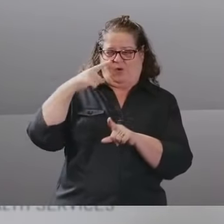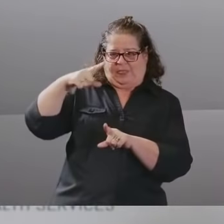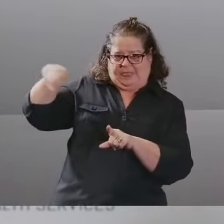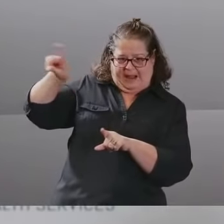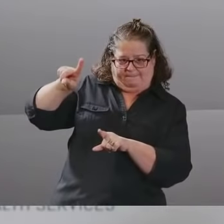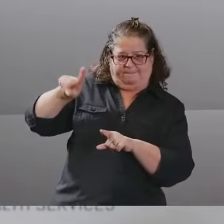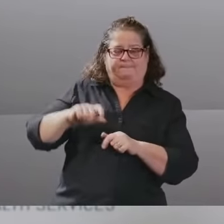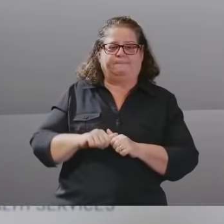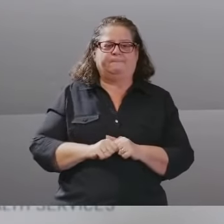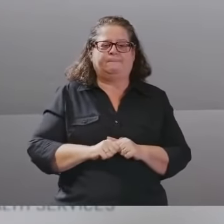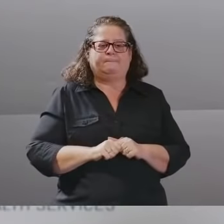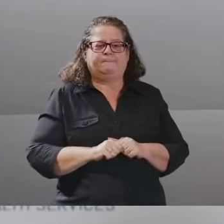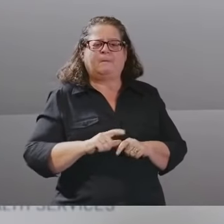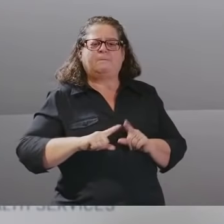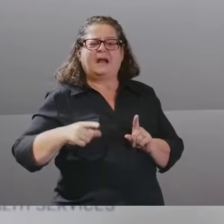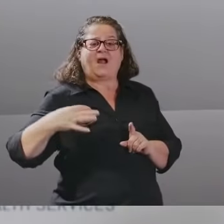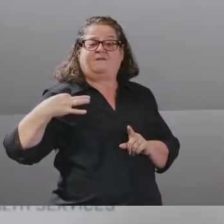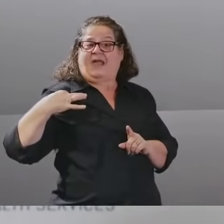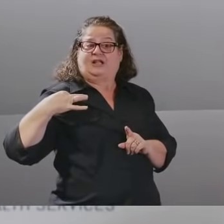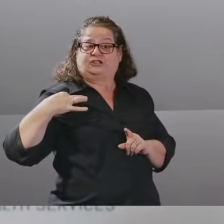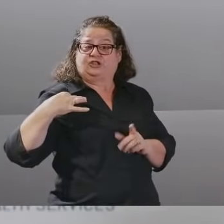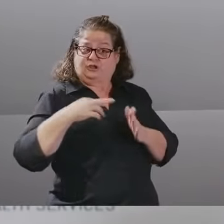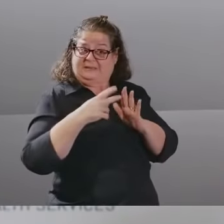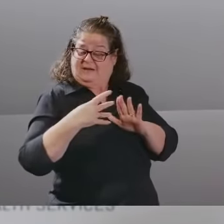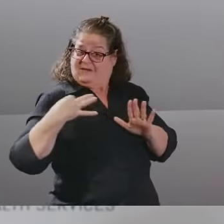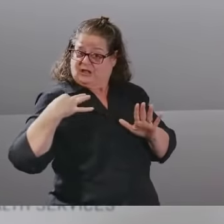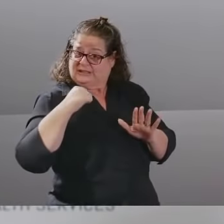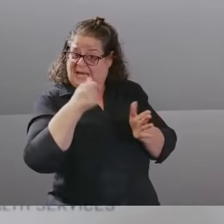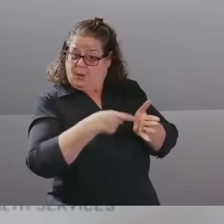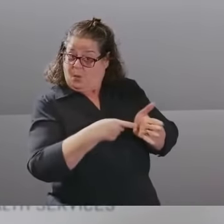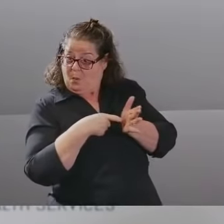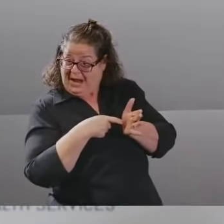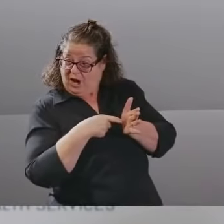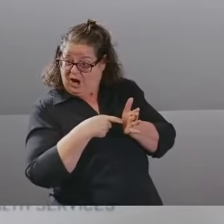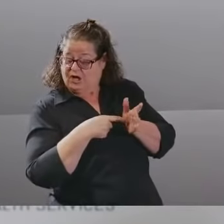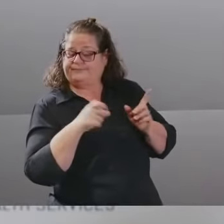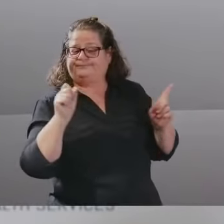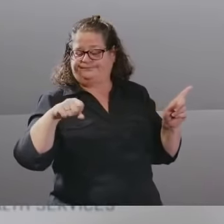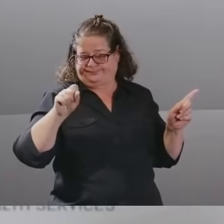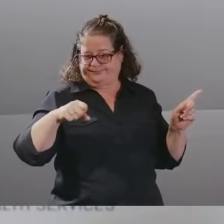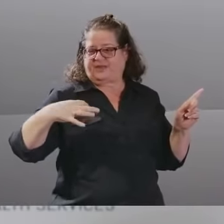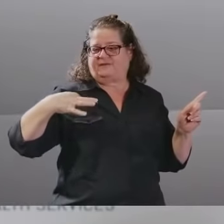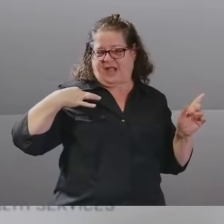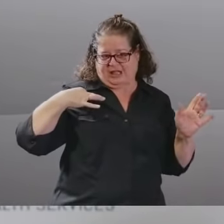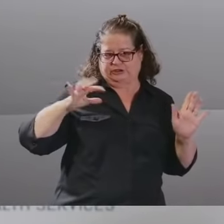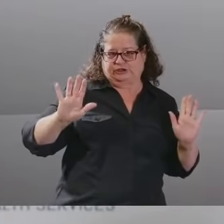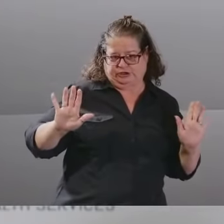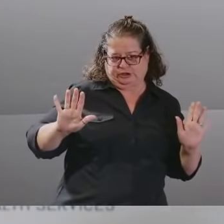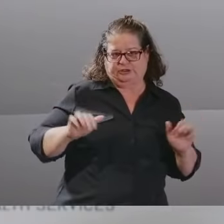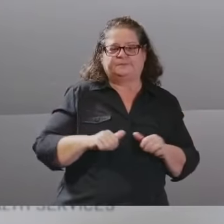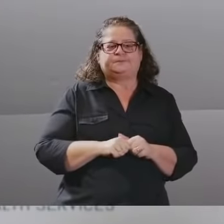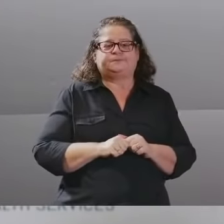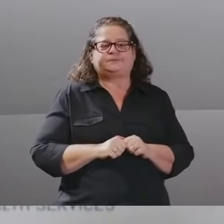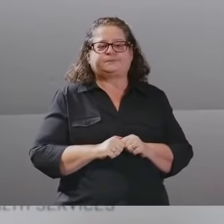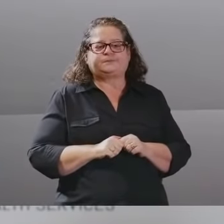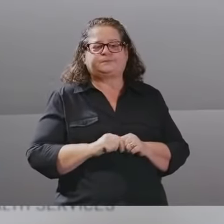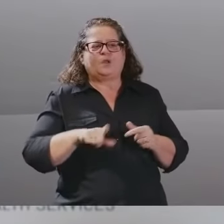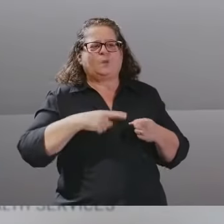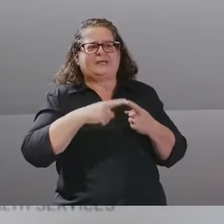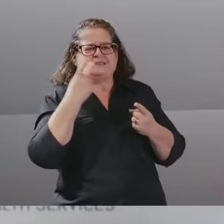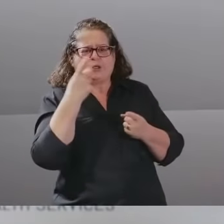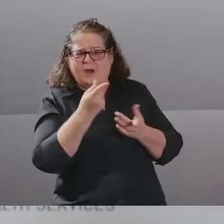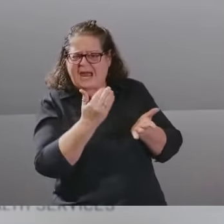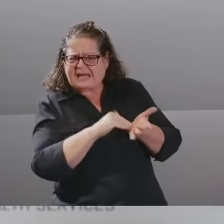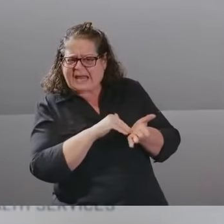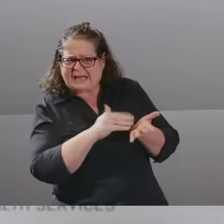Thank you very much. So when are we going to see you again, Governor? One more question. Soon. Dennis here. Katie Hobson, you'd announced